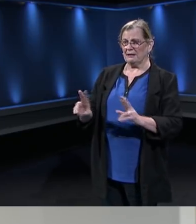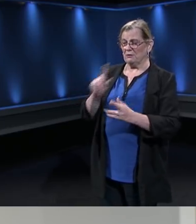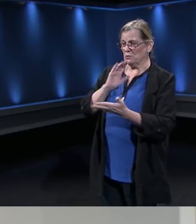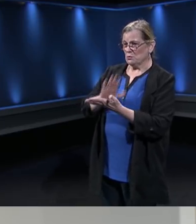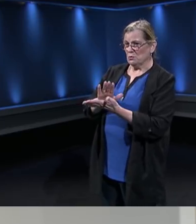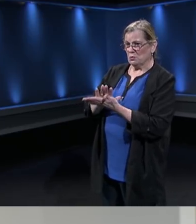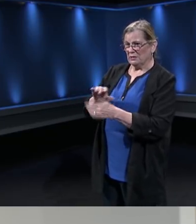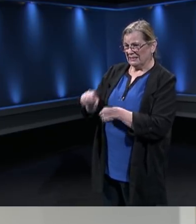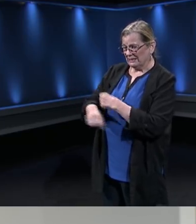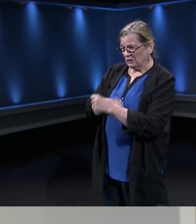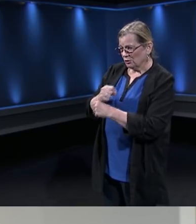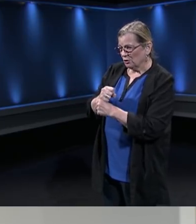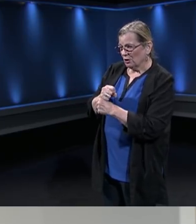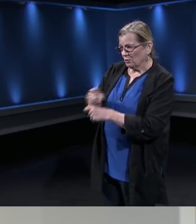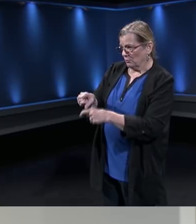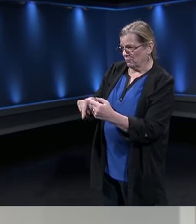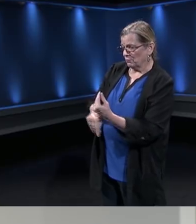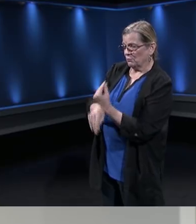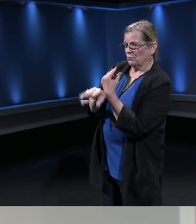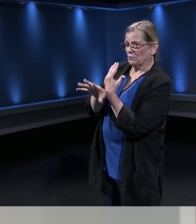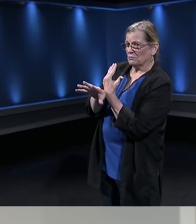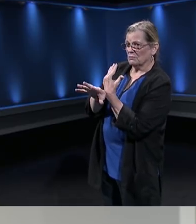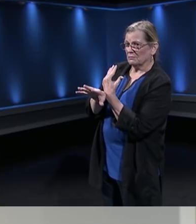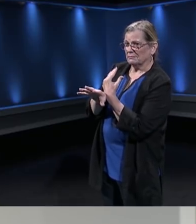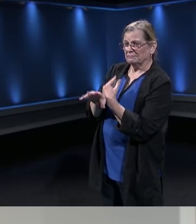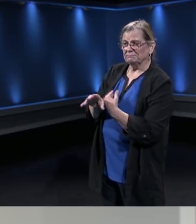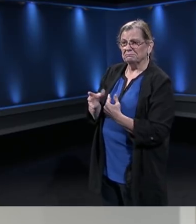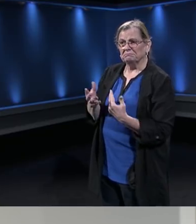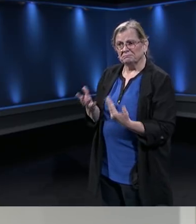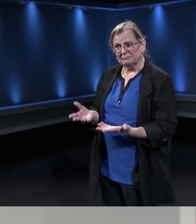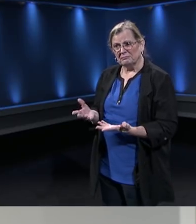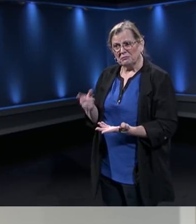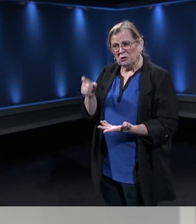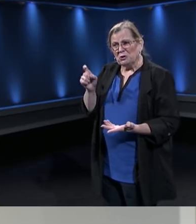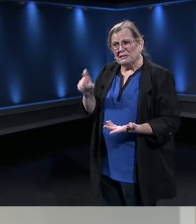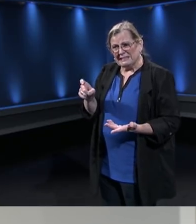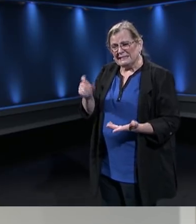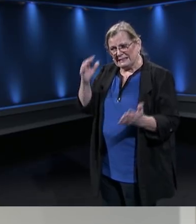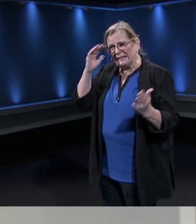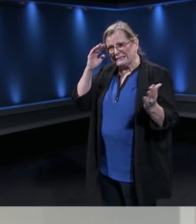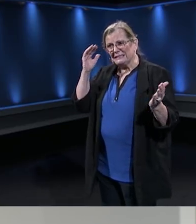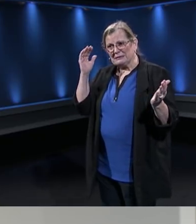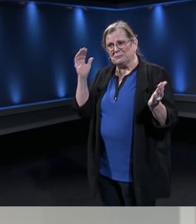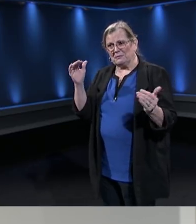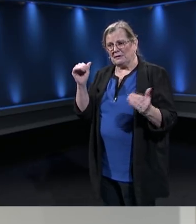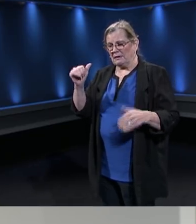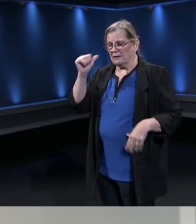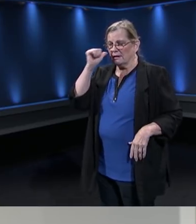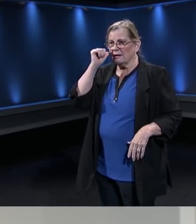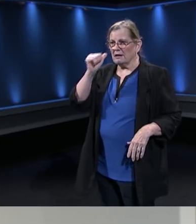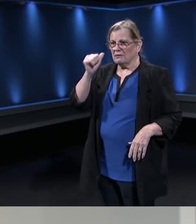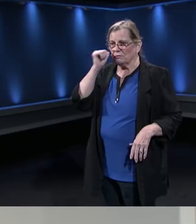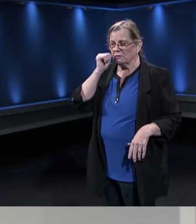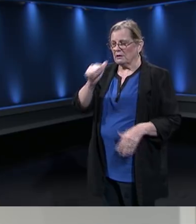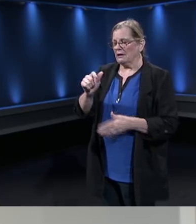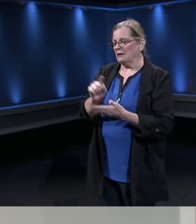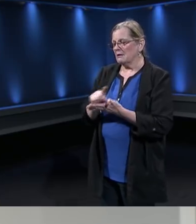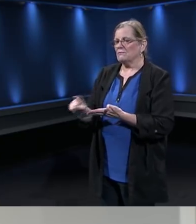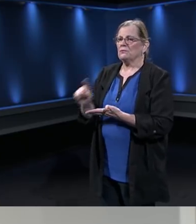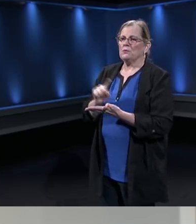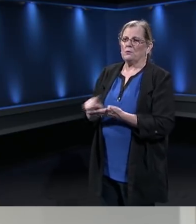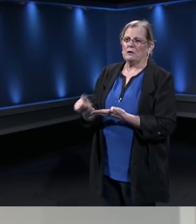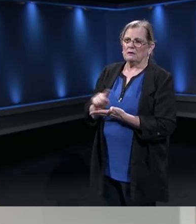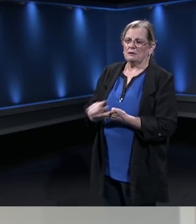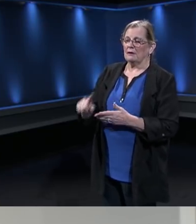virtually, those first days of school, and then as each month passes, that their place on the continuum may